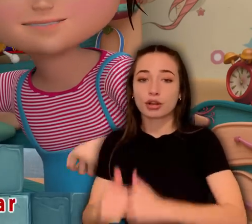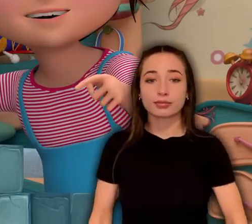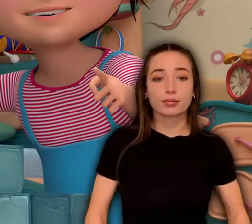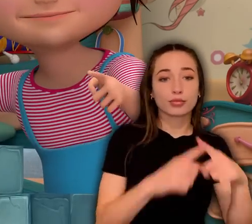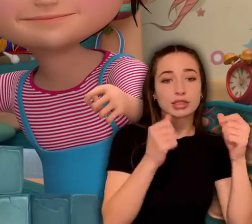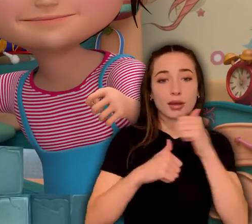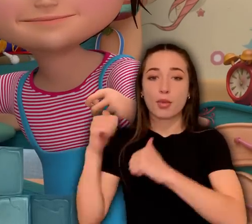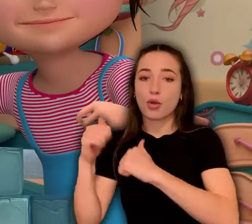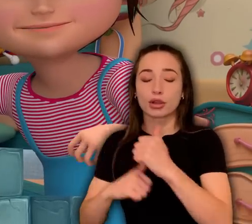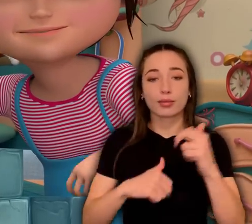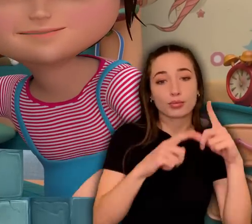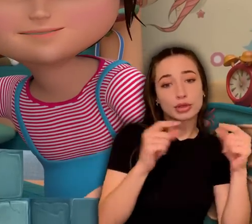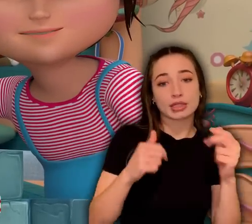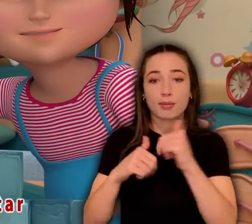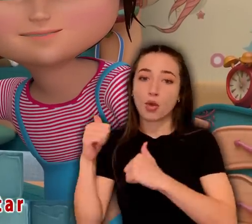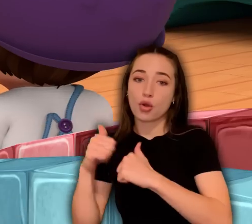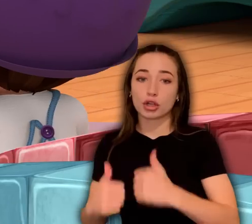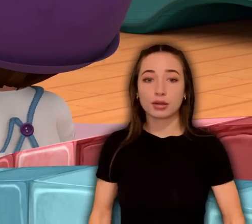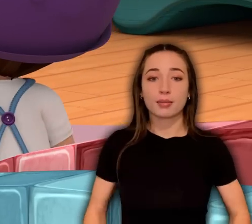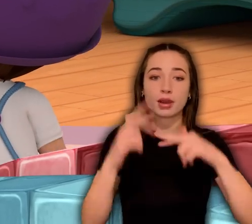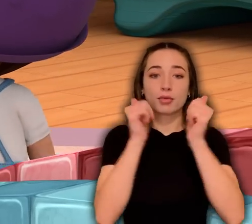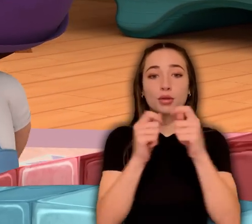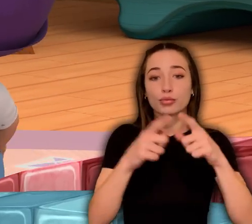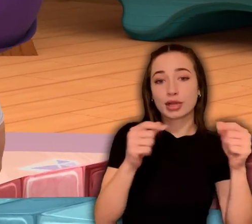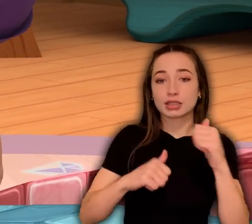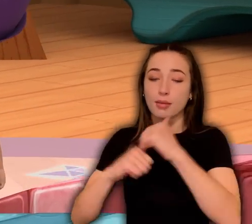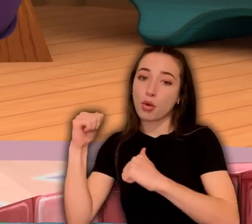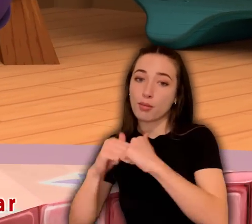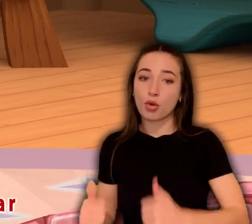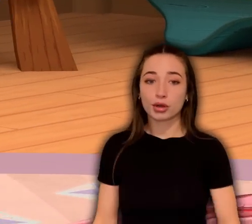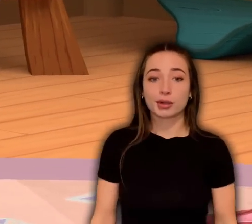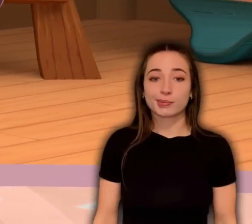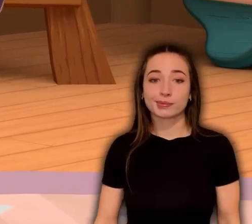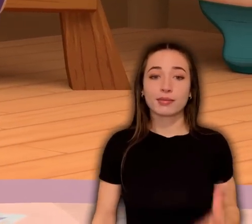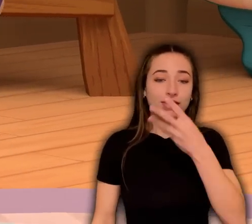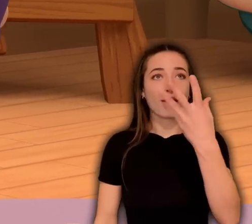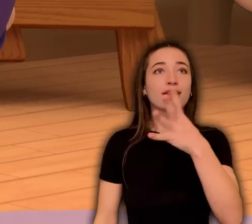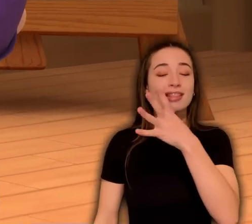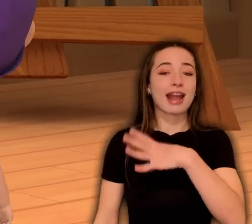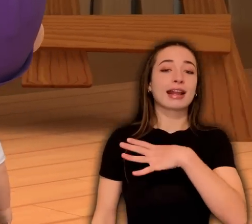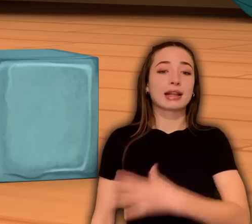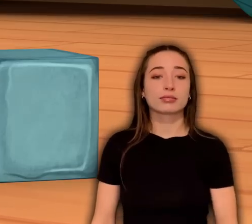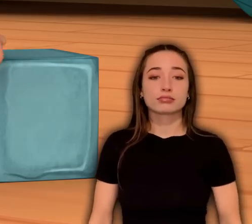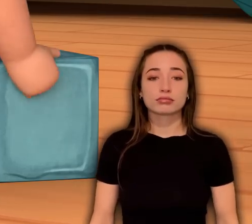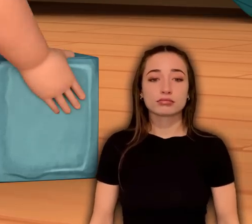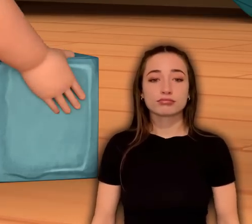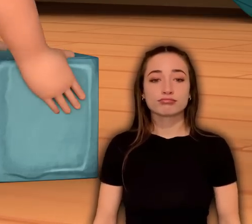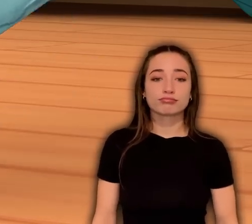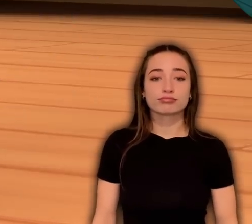bricks and mortar bricks and mortar bricks and mortar build it up with bricks and mortar My Fair